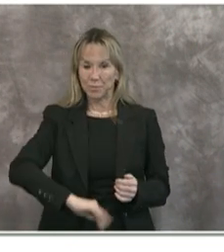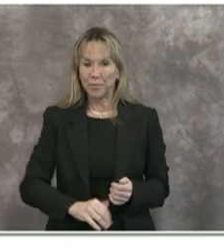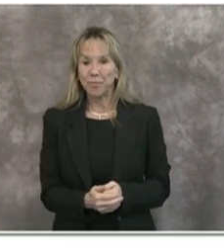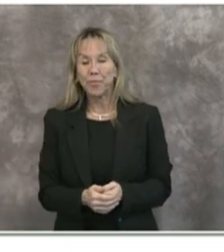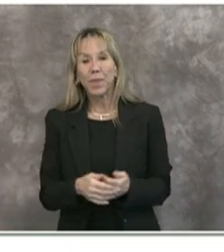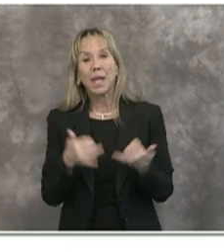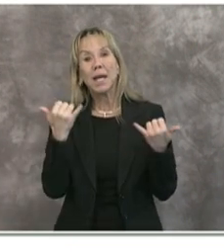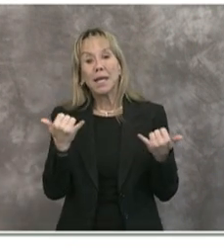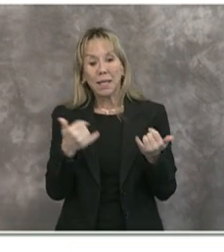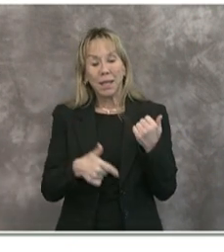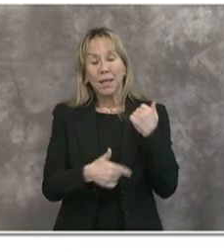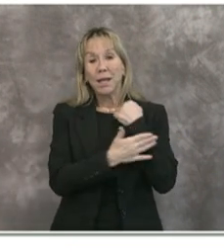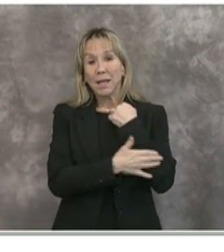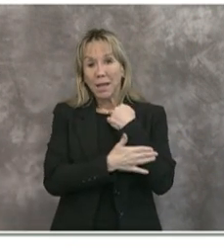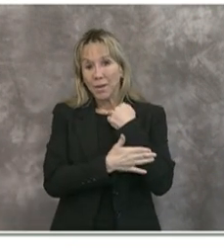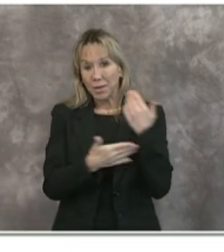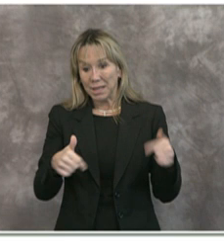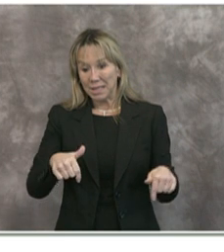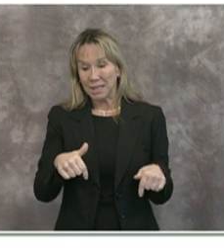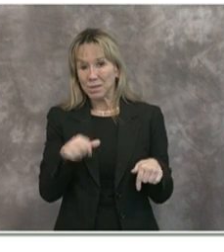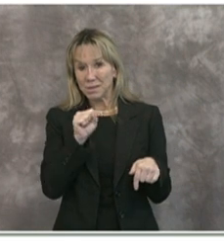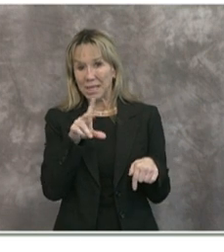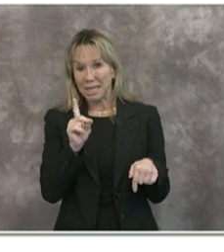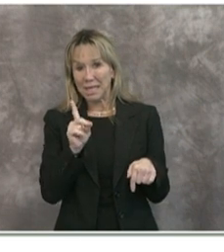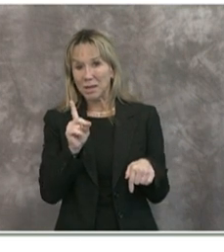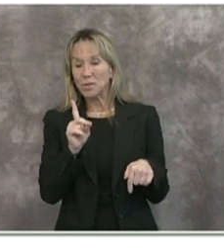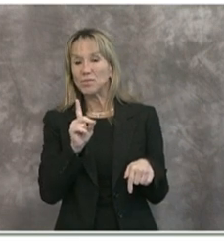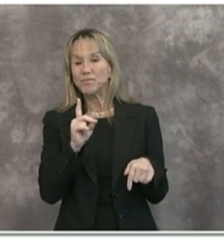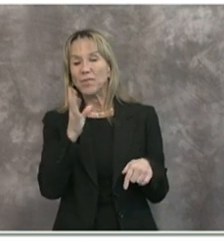Today, the County of San Diego is reporting